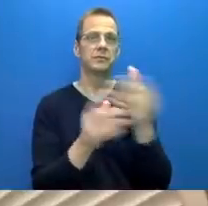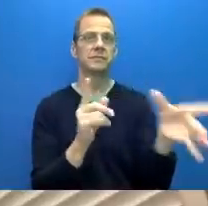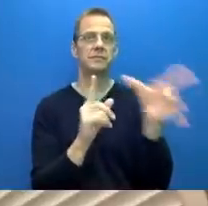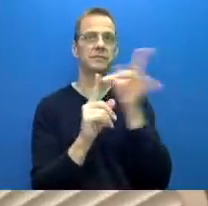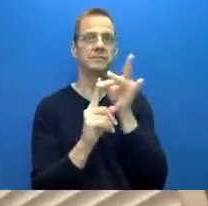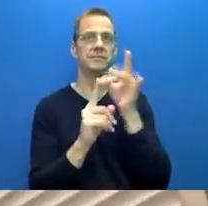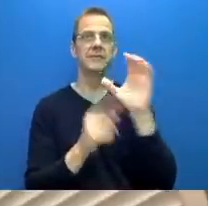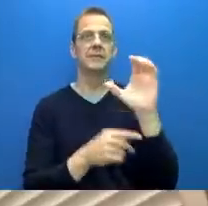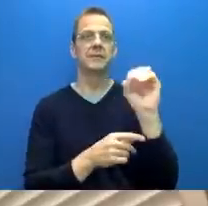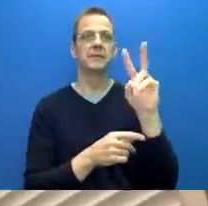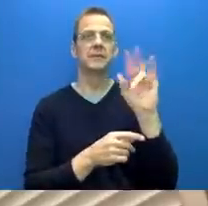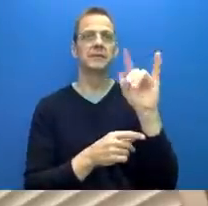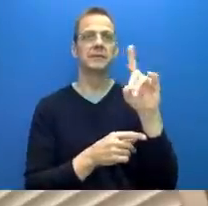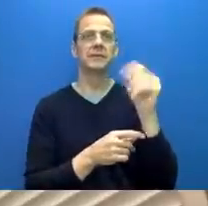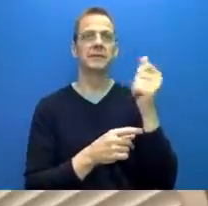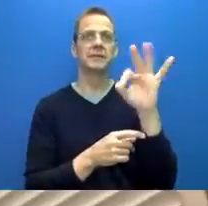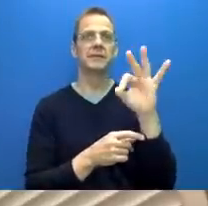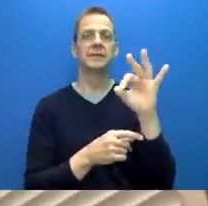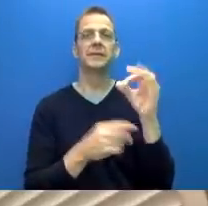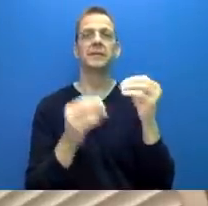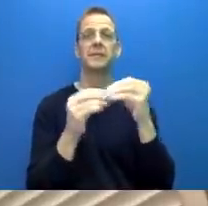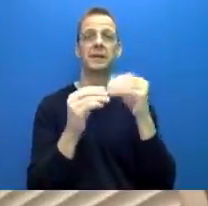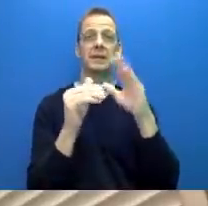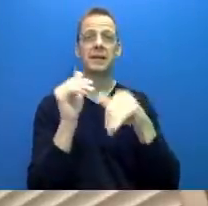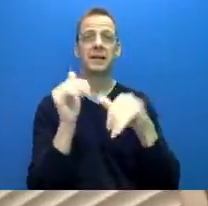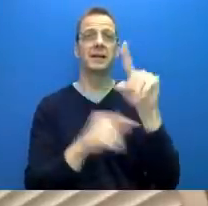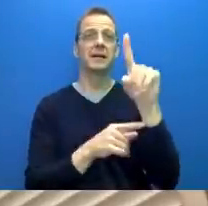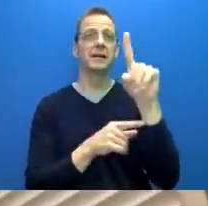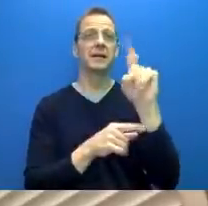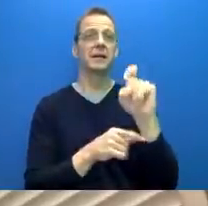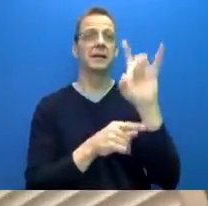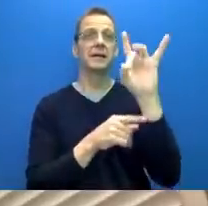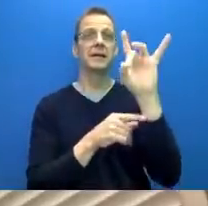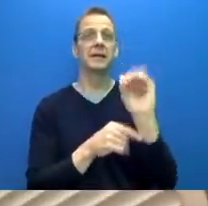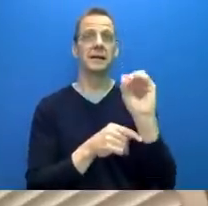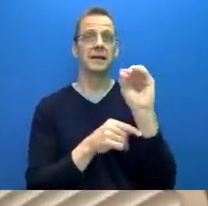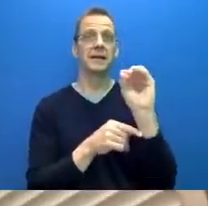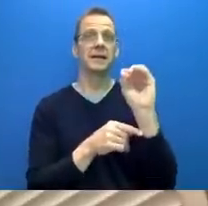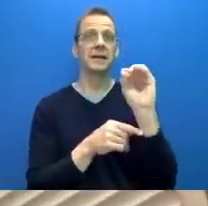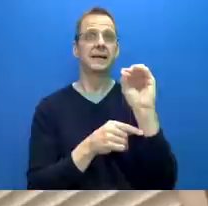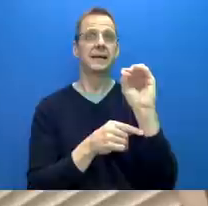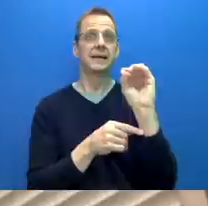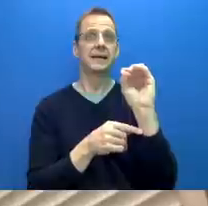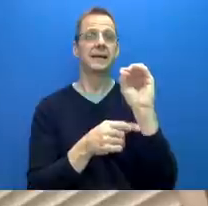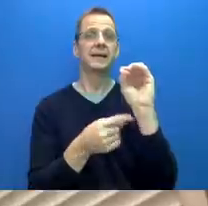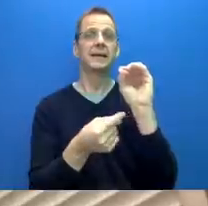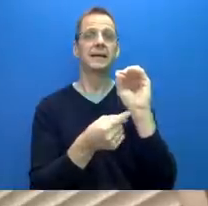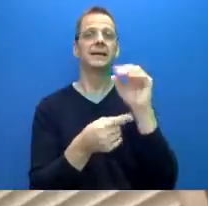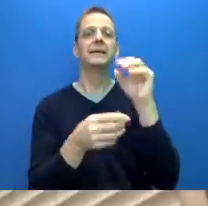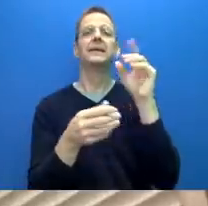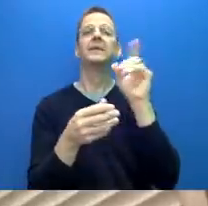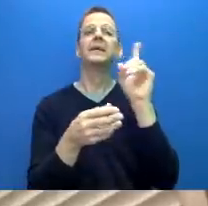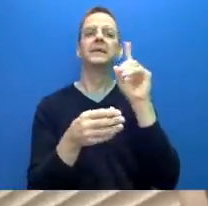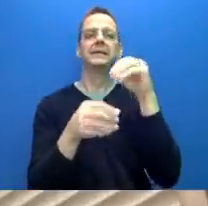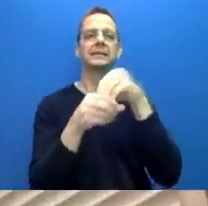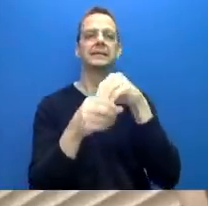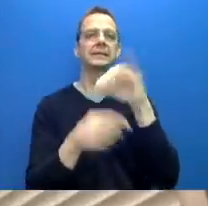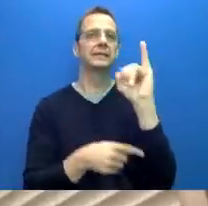are in the ICU. And so to put this into context, many of our viewers will have seen